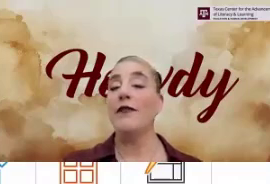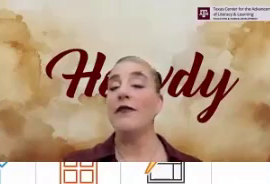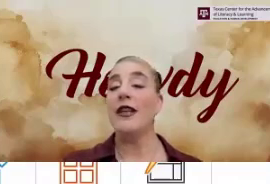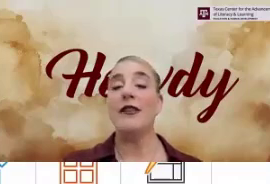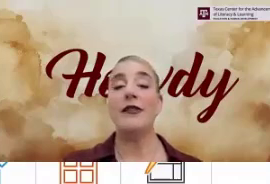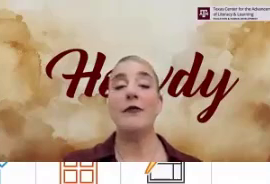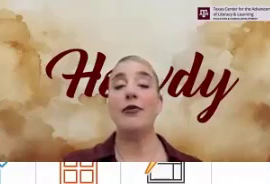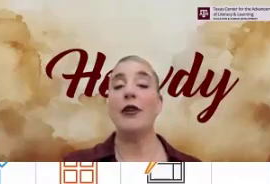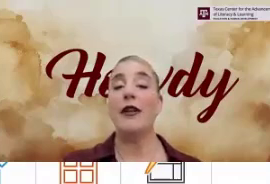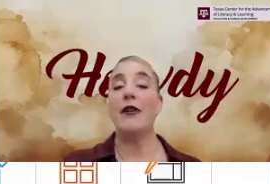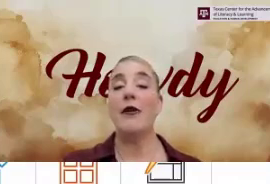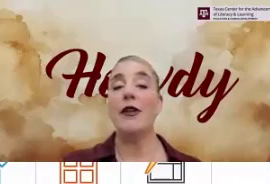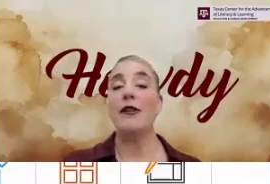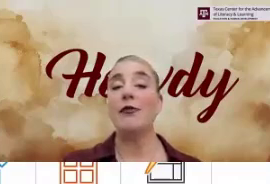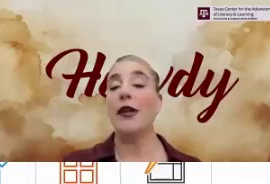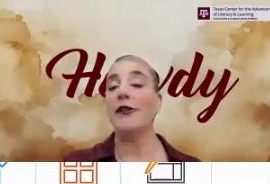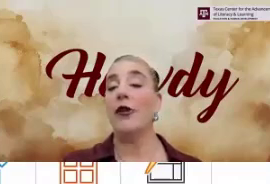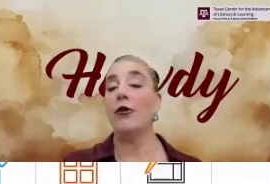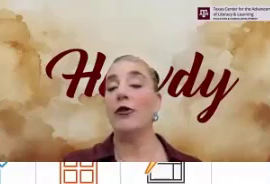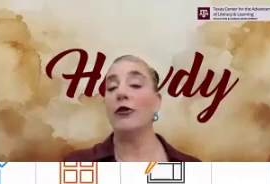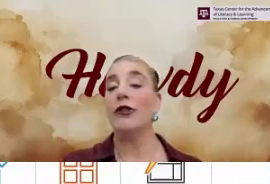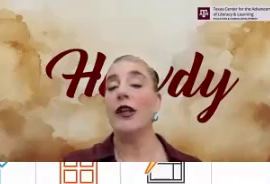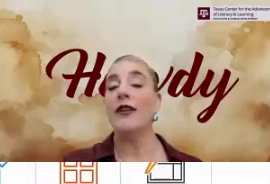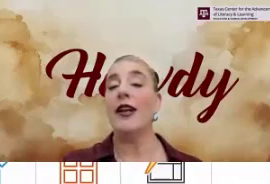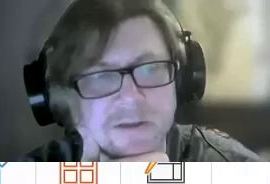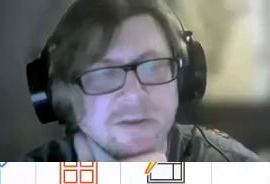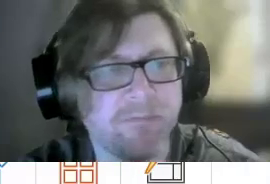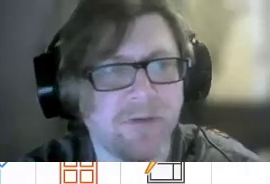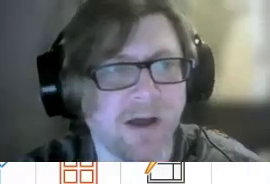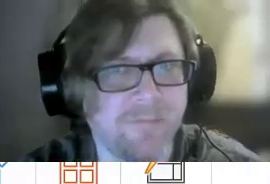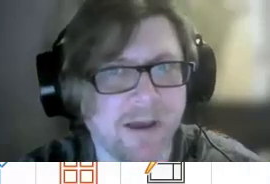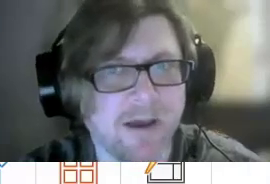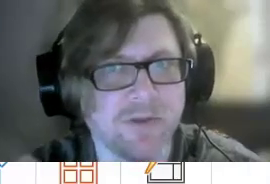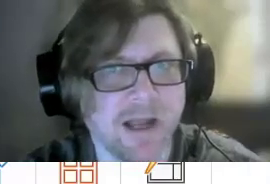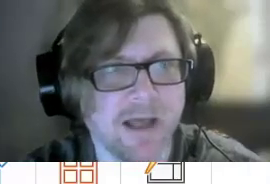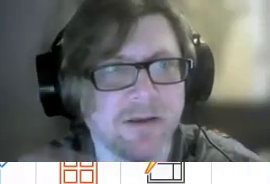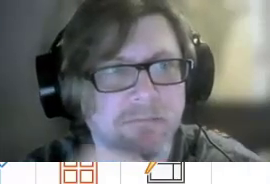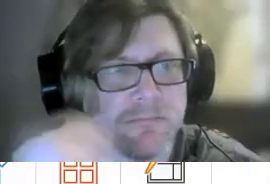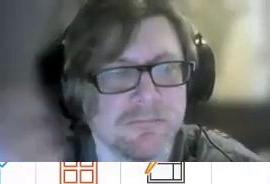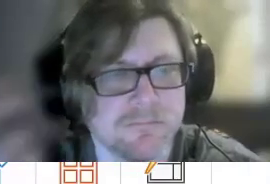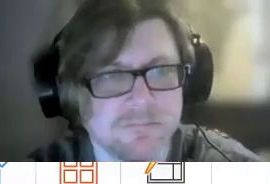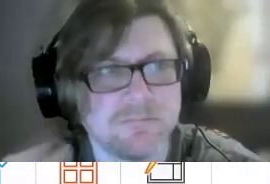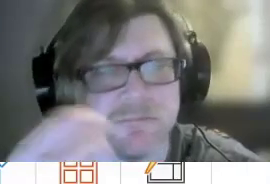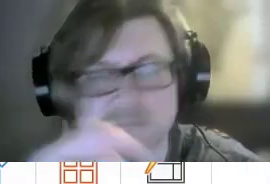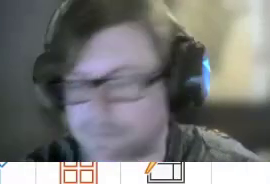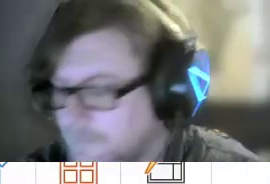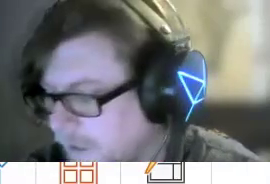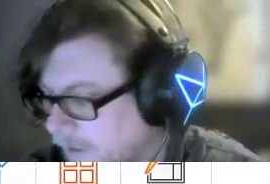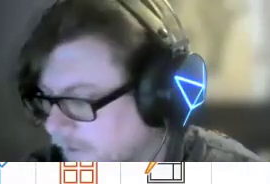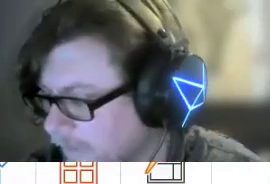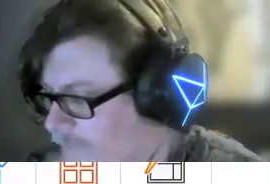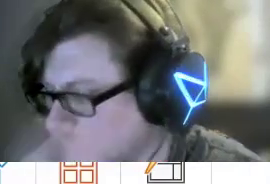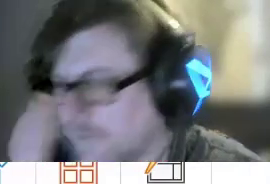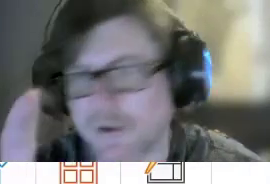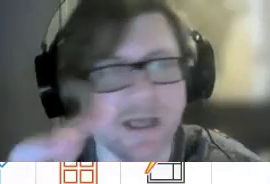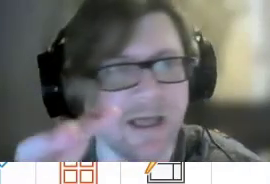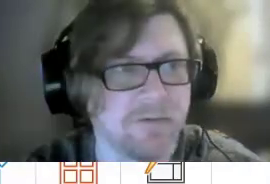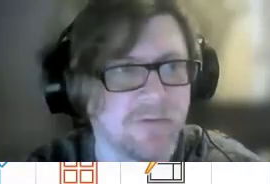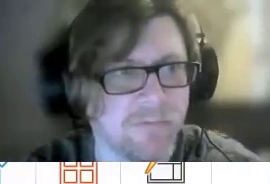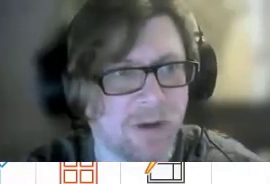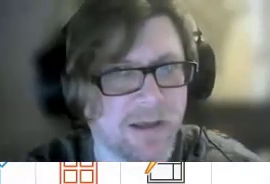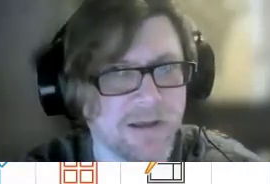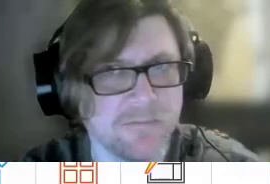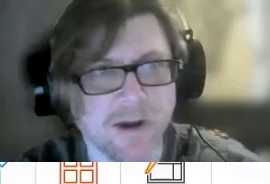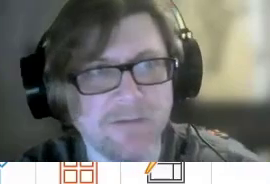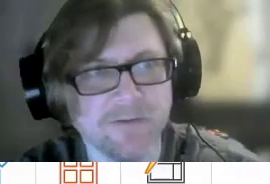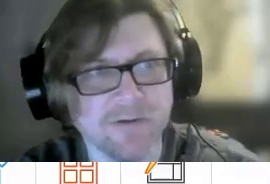than one of these, these placeholders. Right, because I found that doodaddies. Yeah, because I was looking